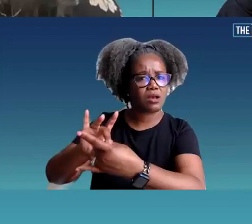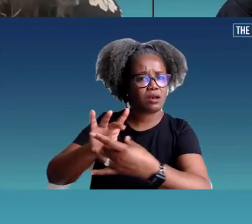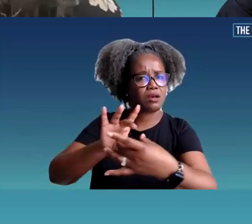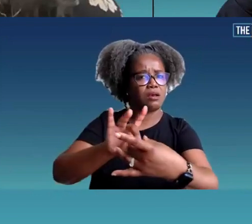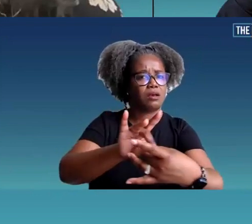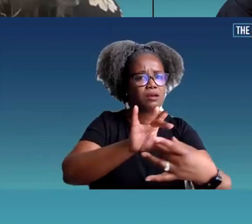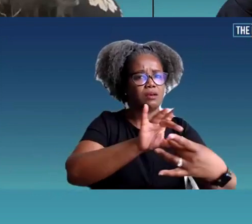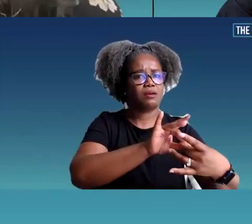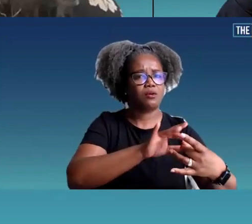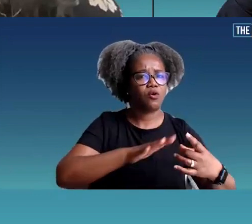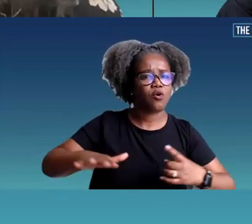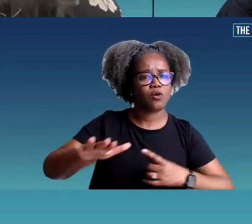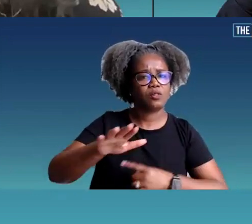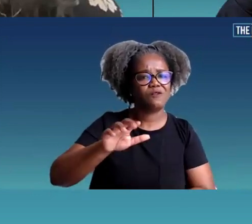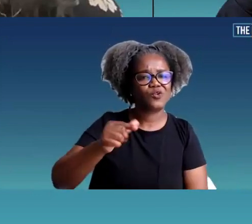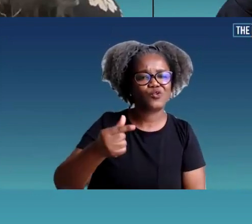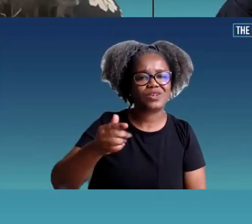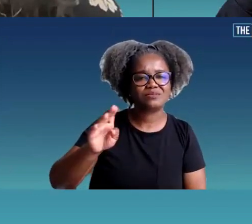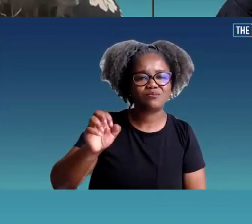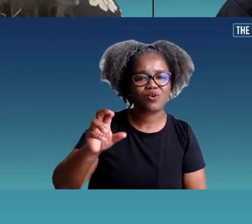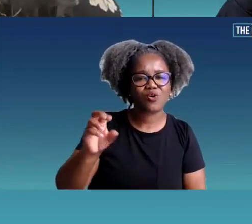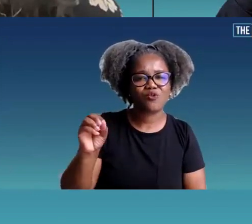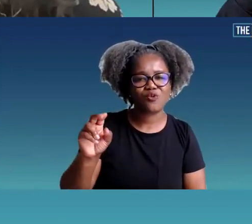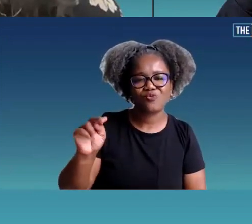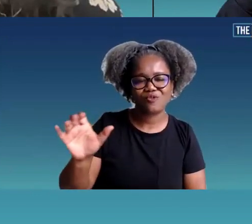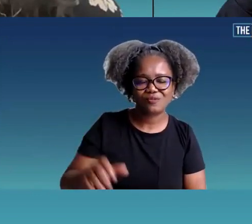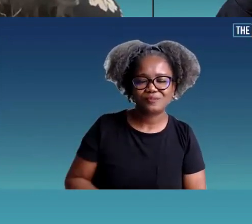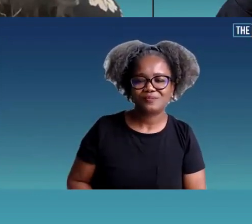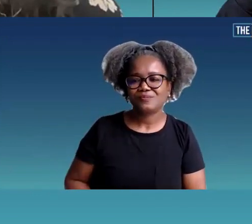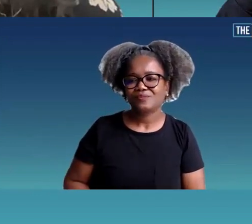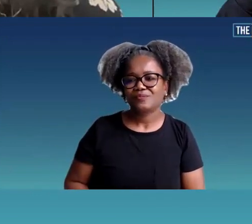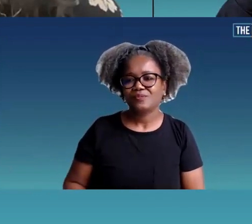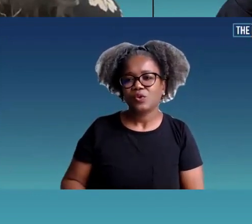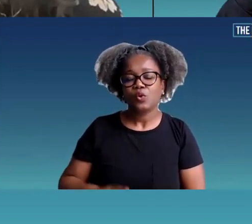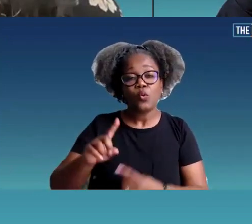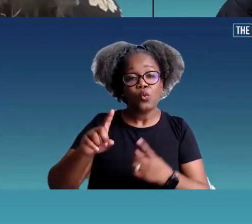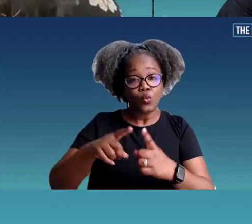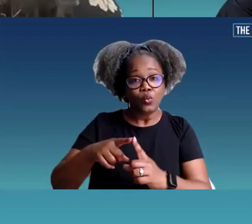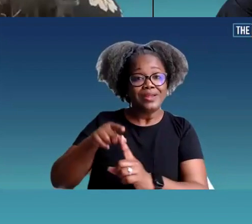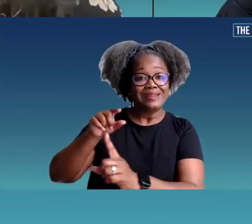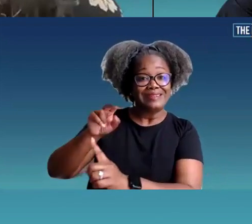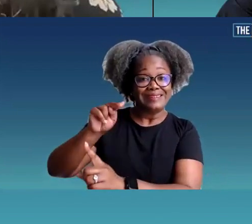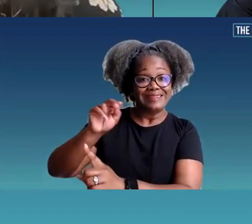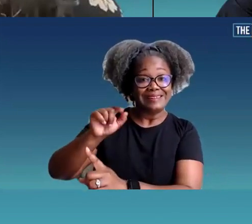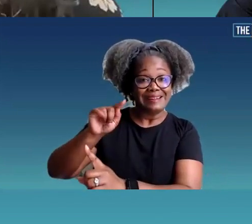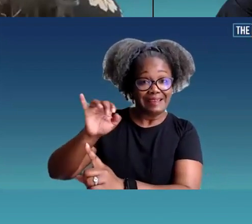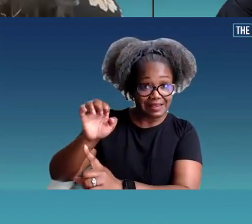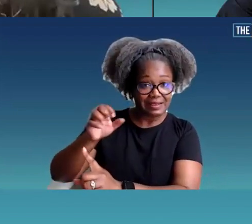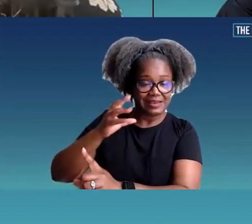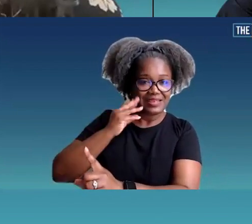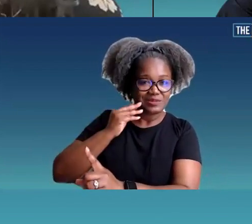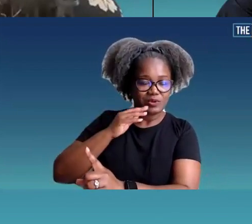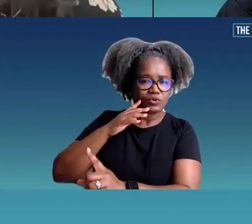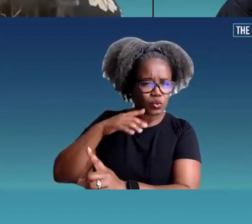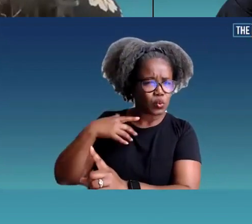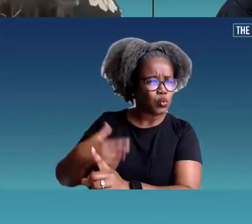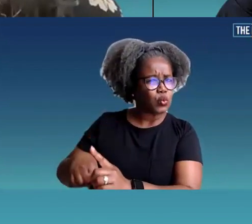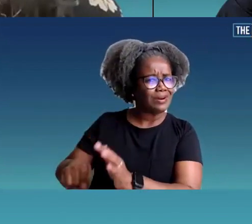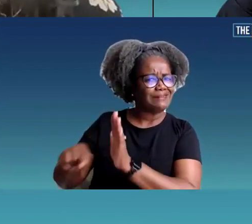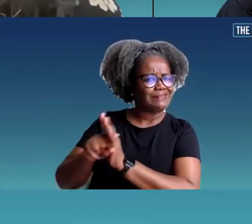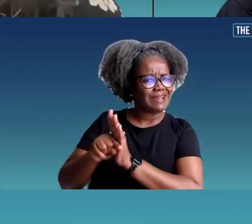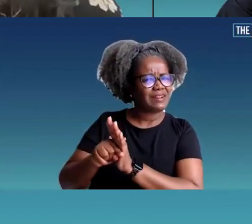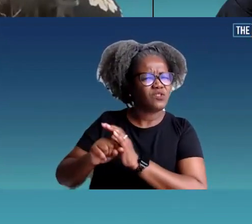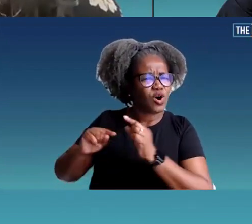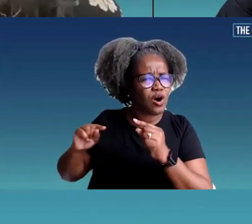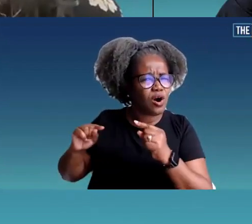had a particular unsuccessful and harmful event in our local health system, she said